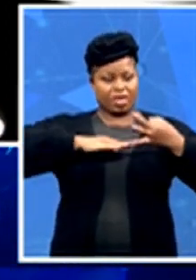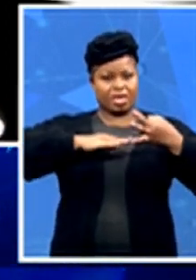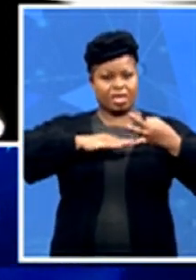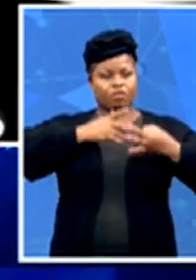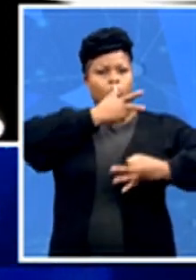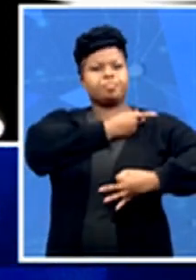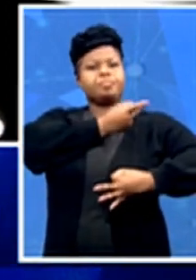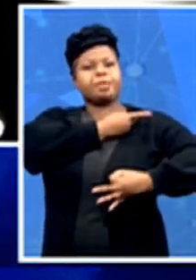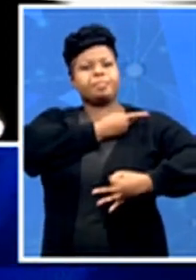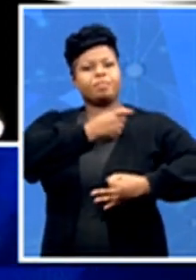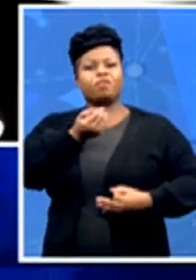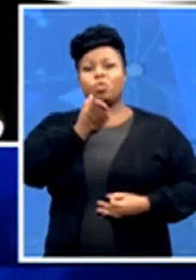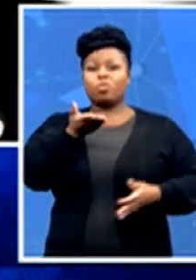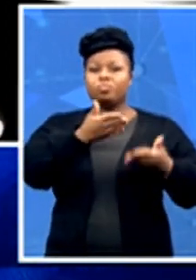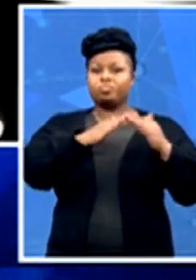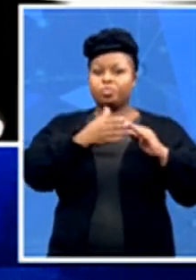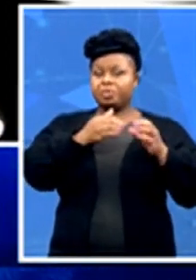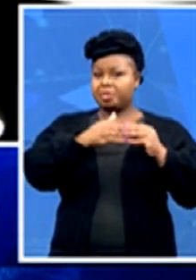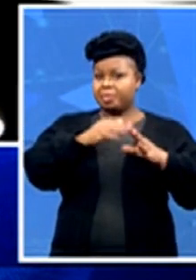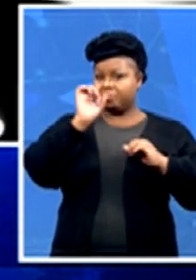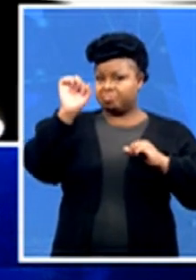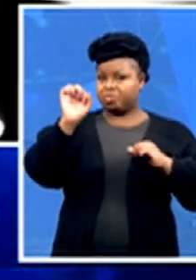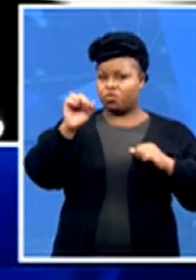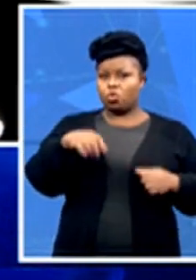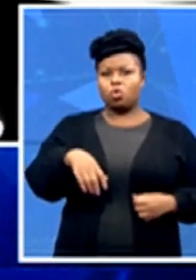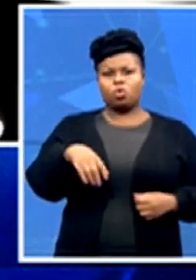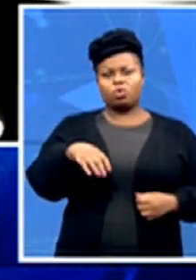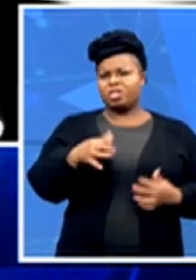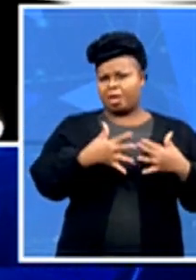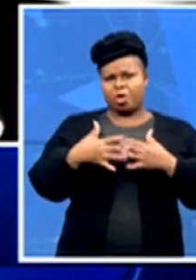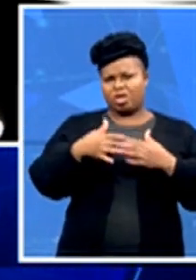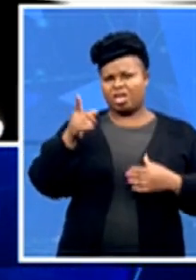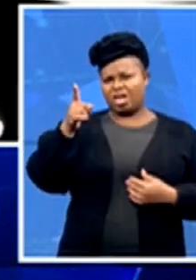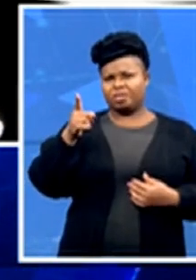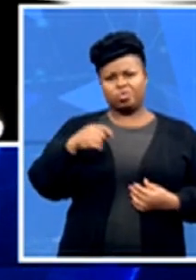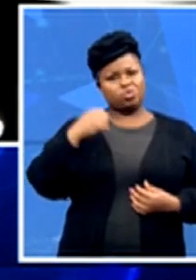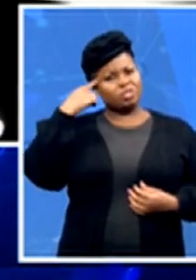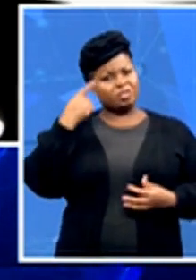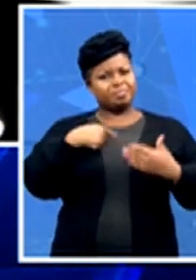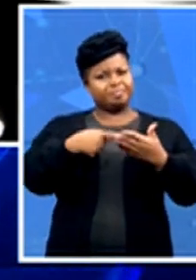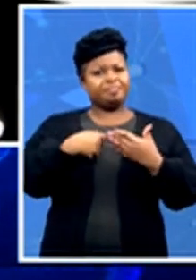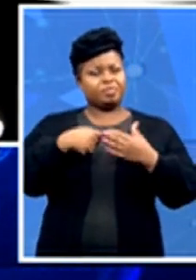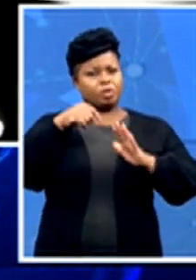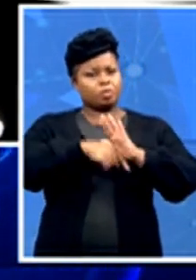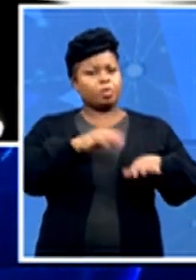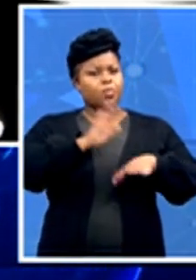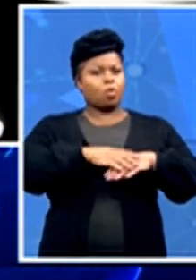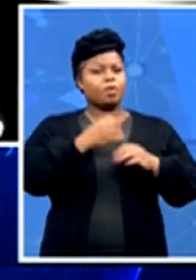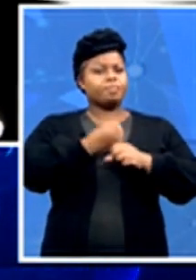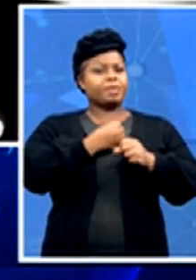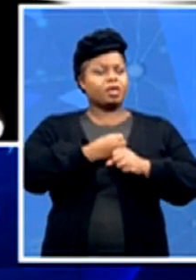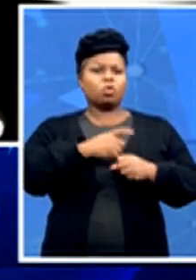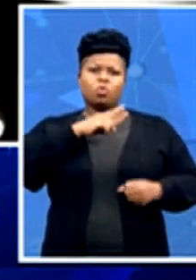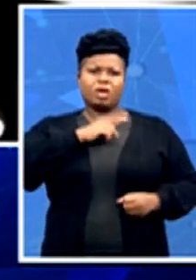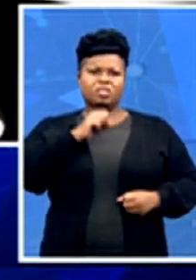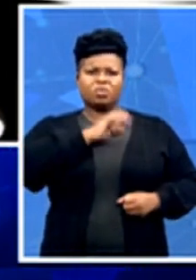for its populations. Could these kind of conversations be contributing to South Africans feeling that they just